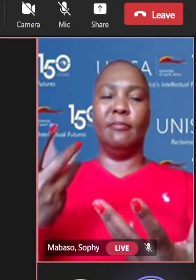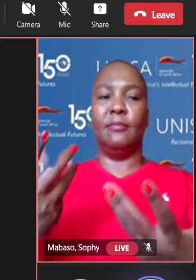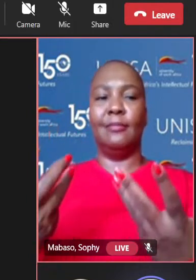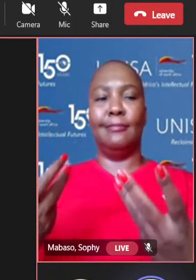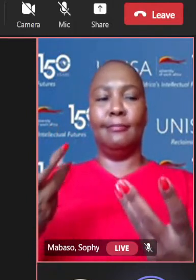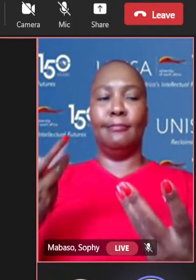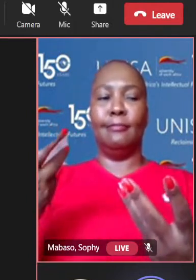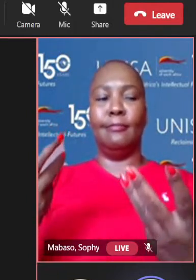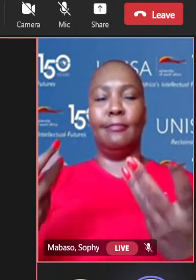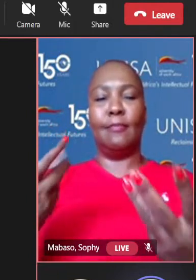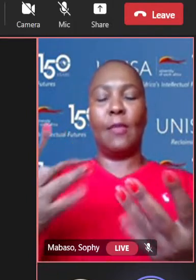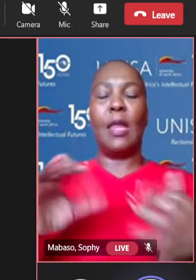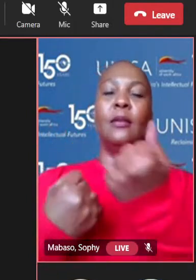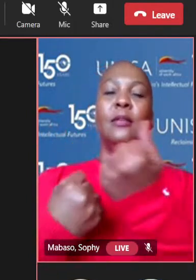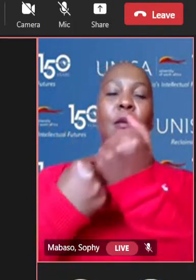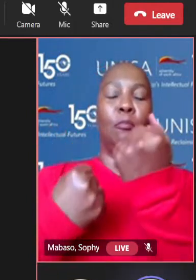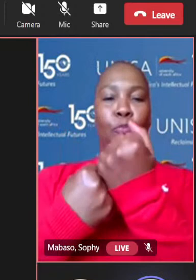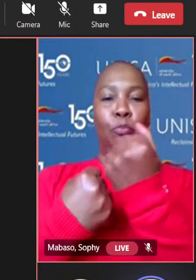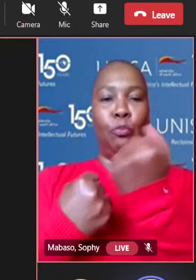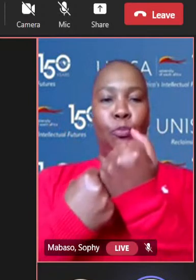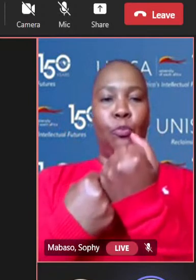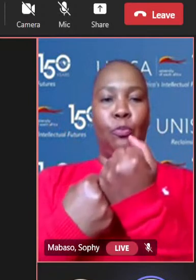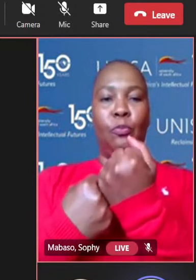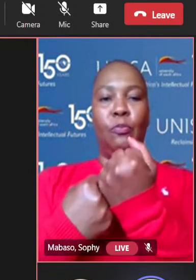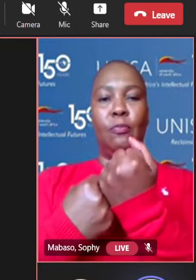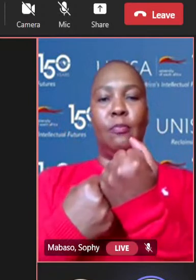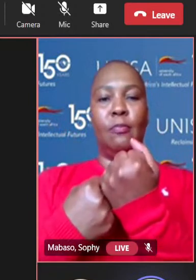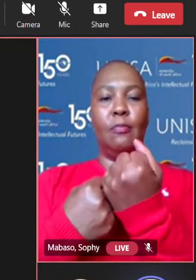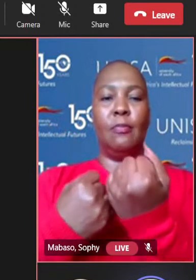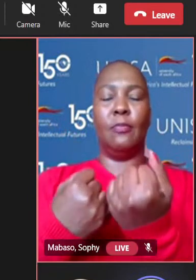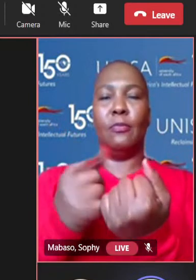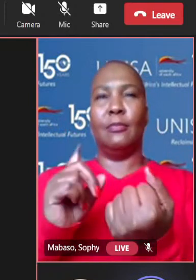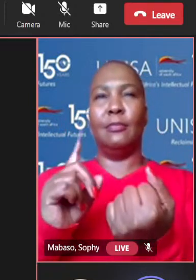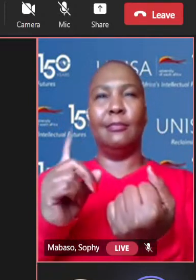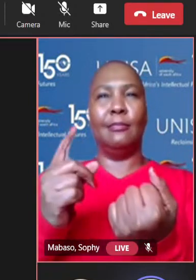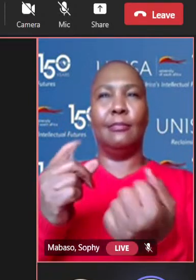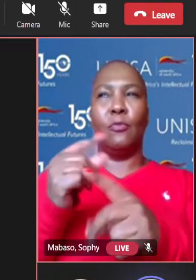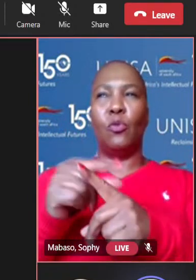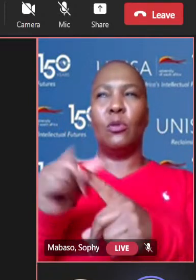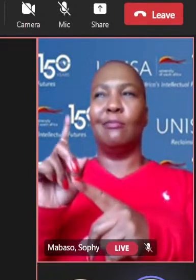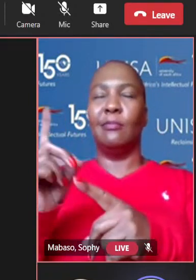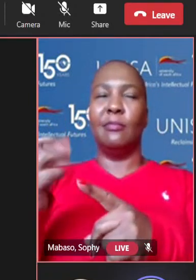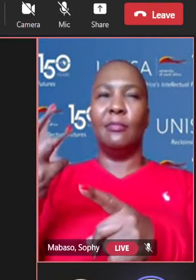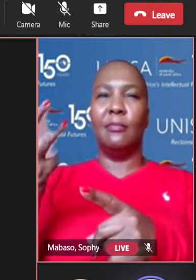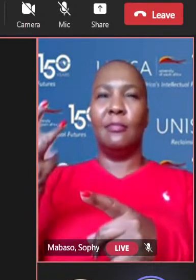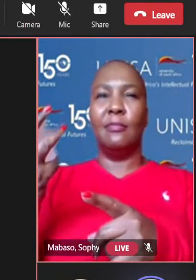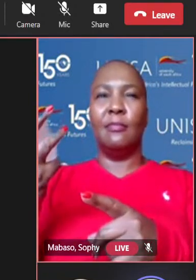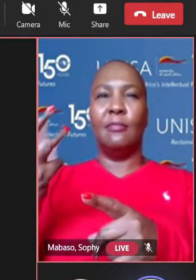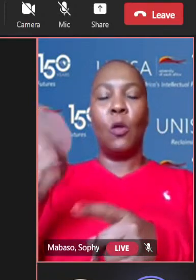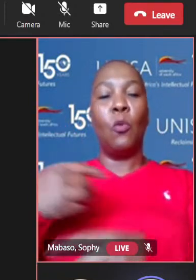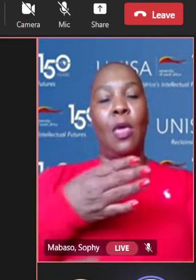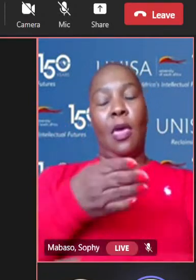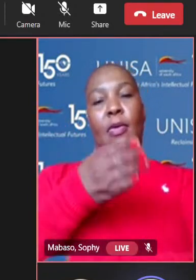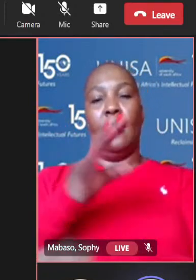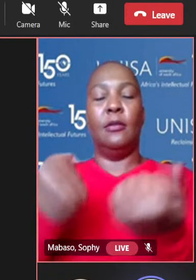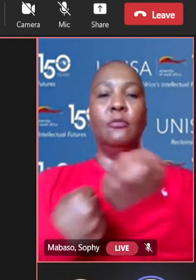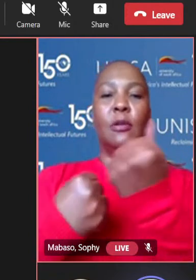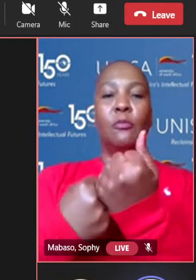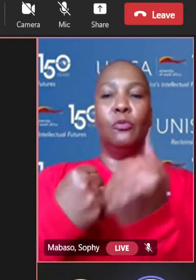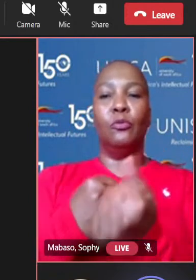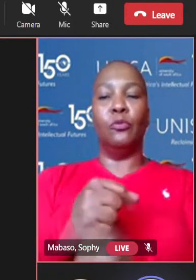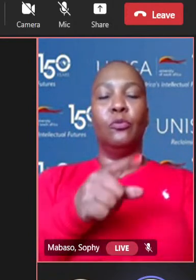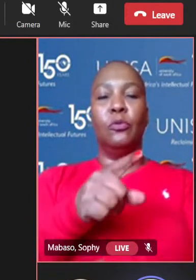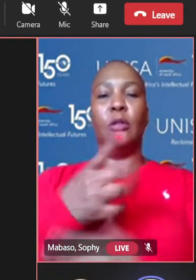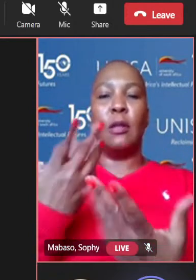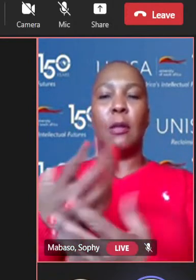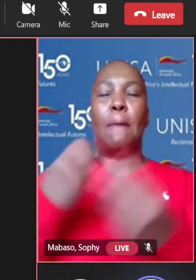call it support. What's the word I was calling? We're here to support you and to work with you. But the important